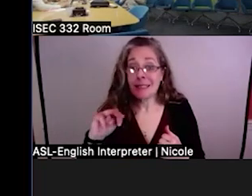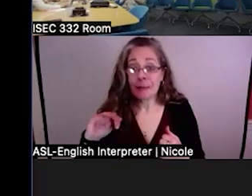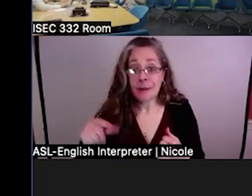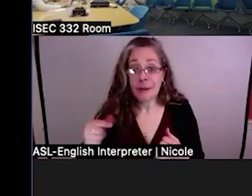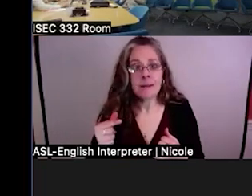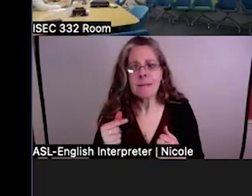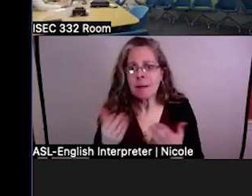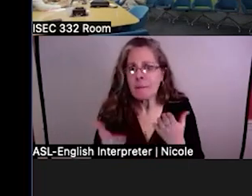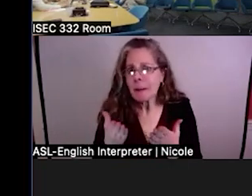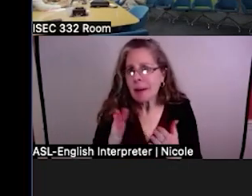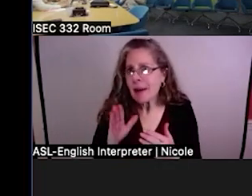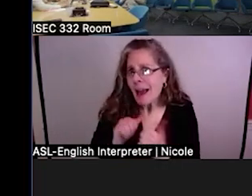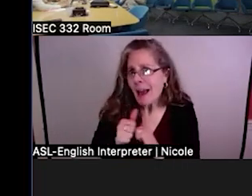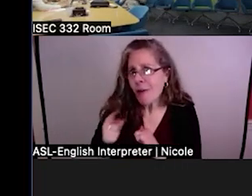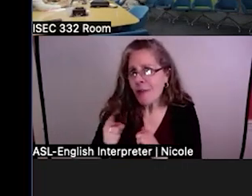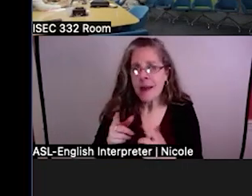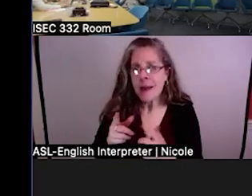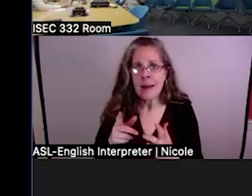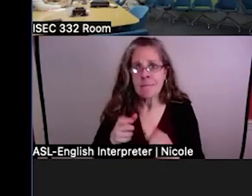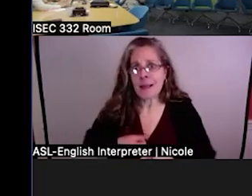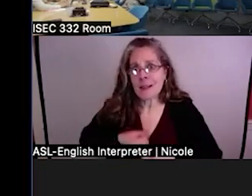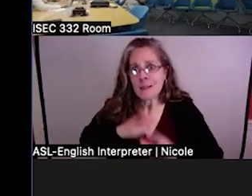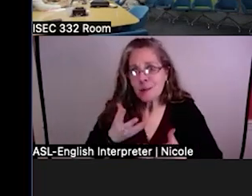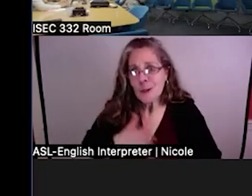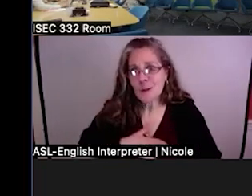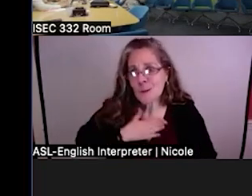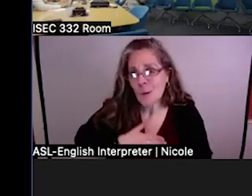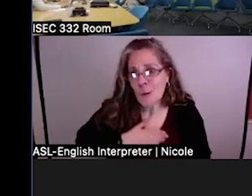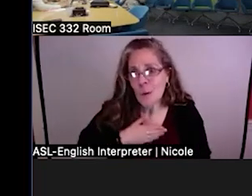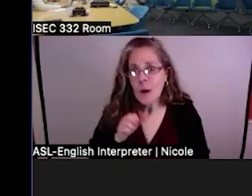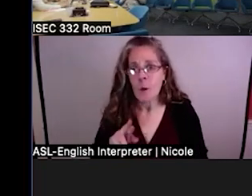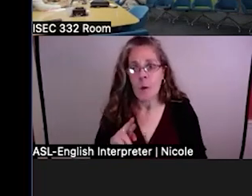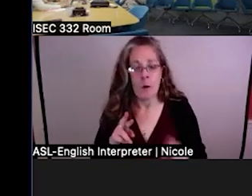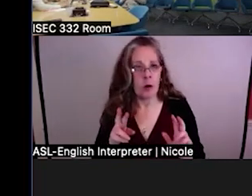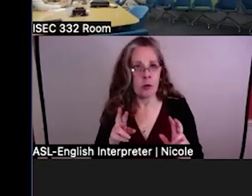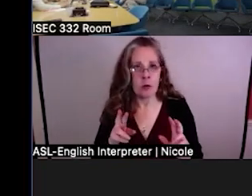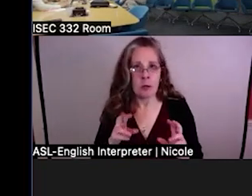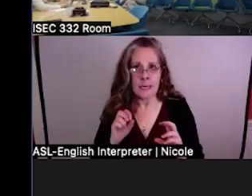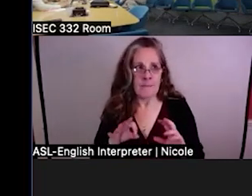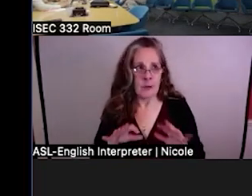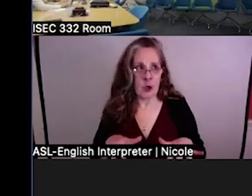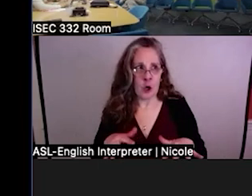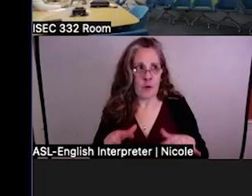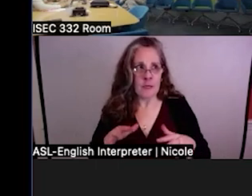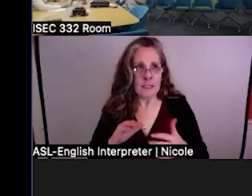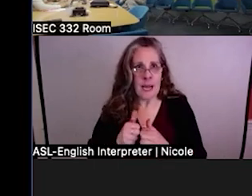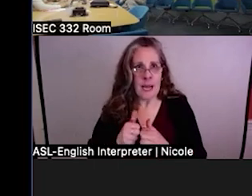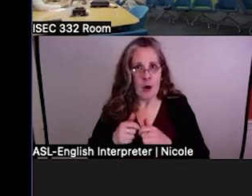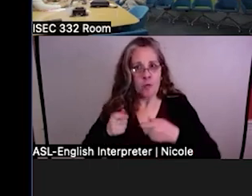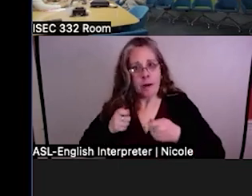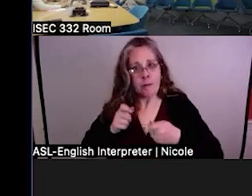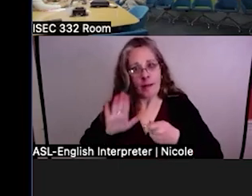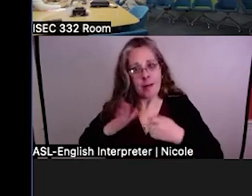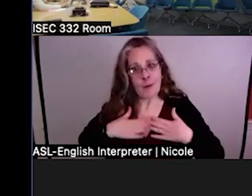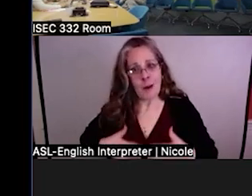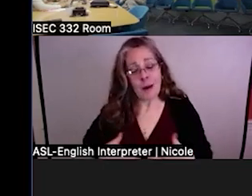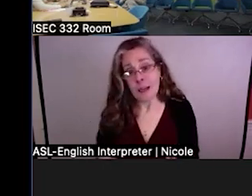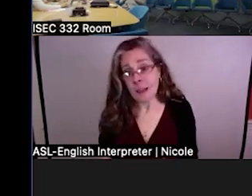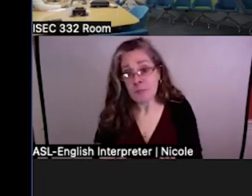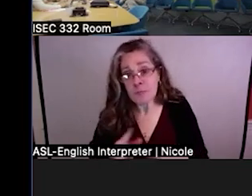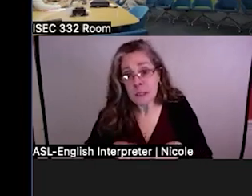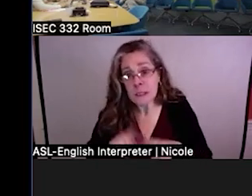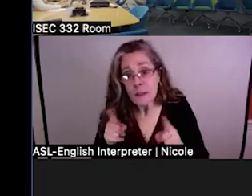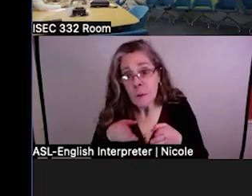to self-regulate if someone's nervous, and just accepting that as a different way to behave that is kind